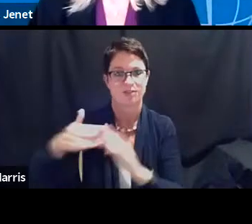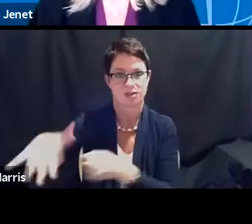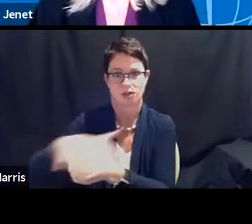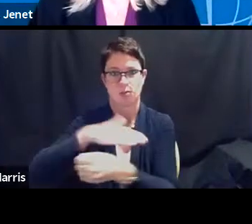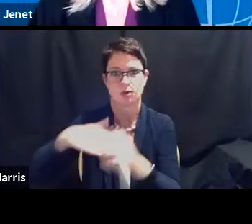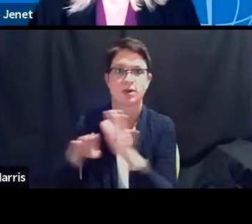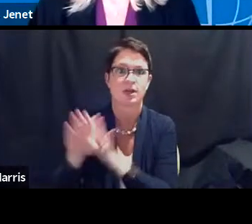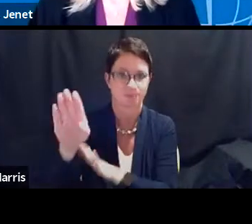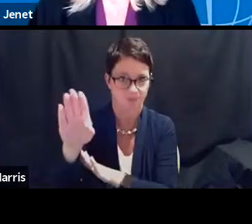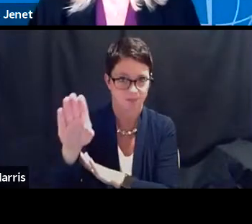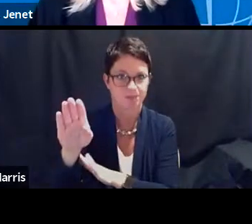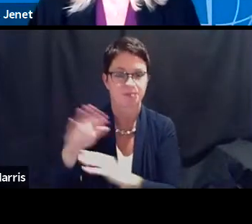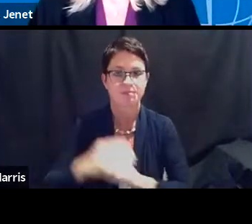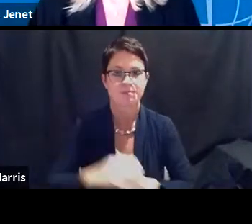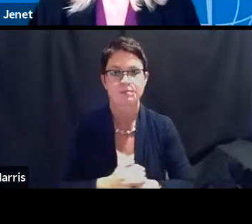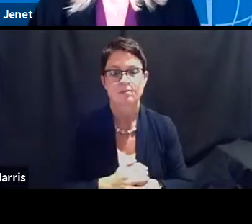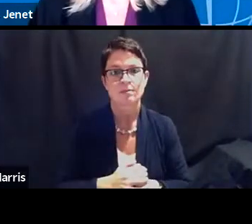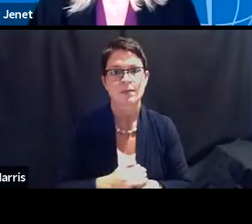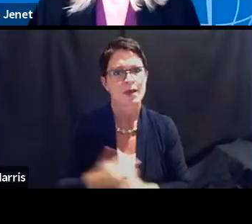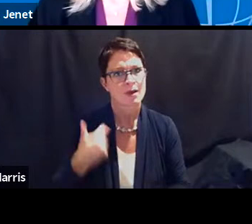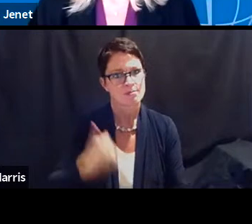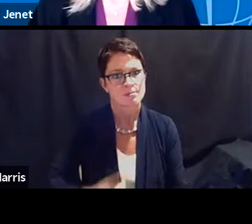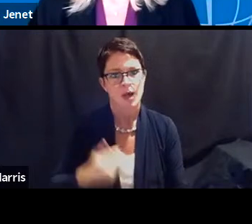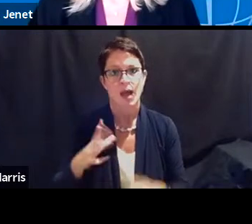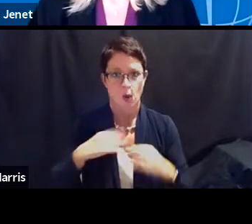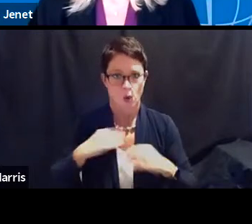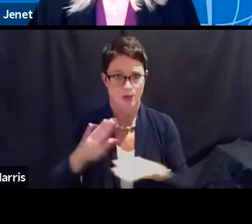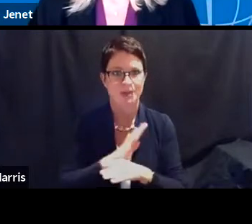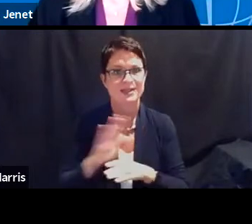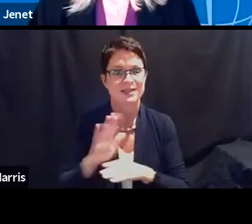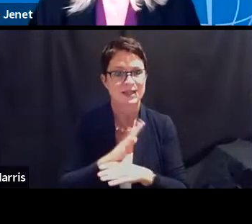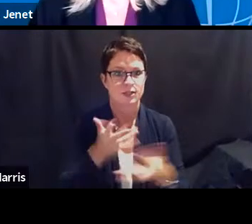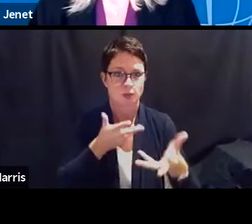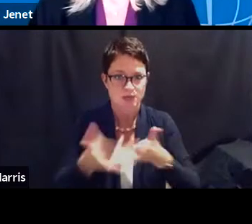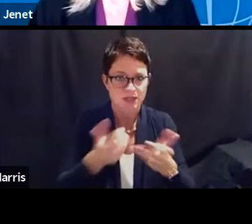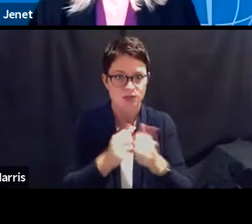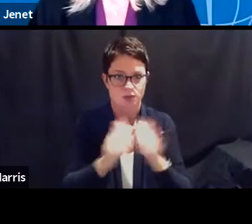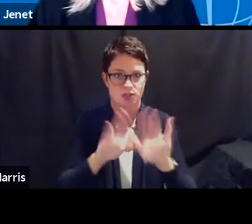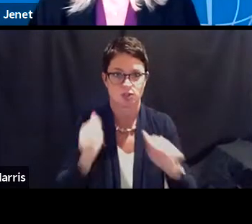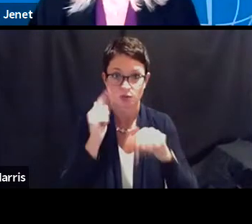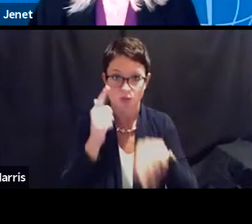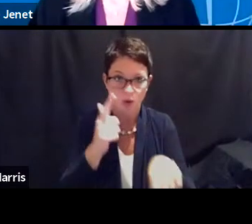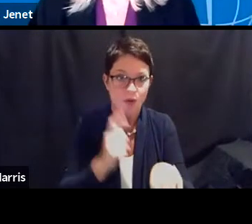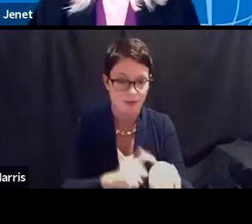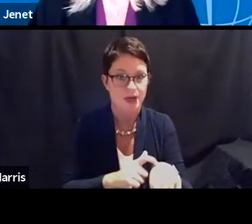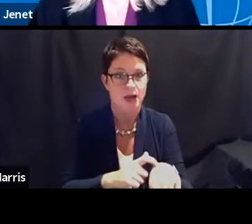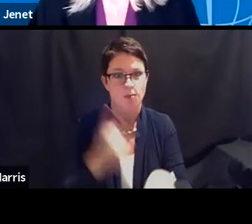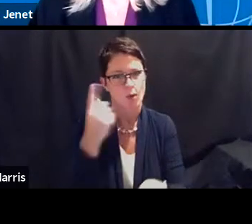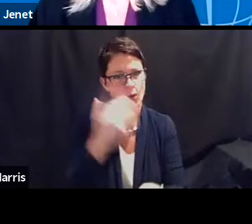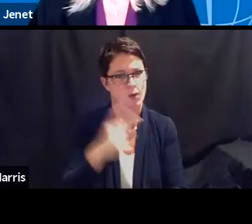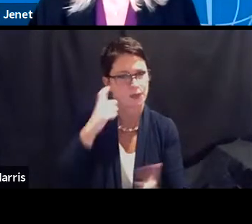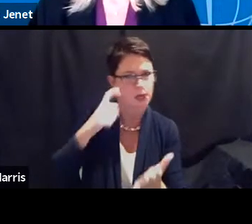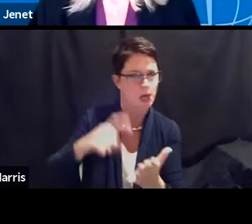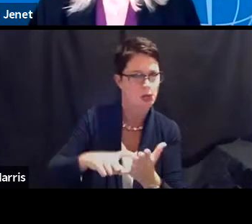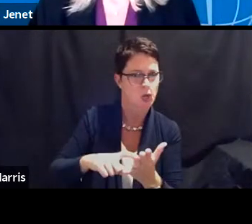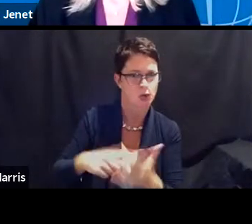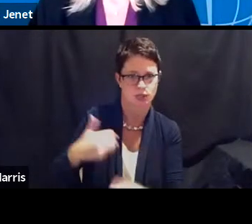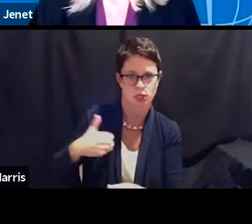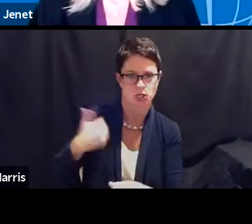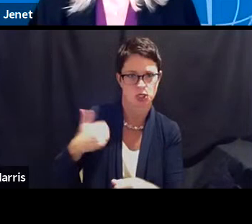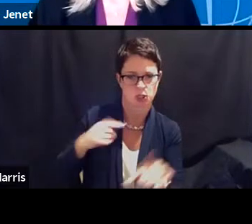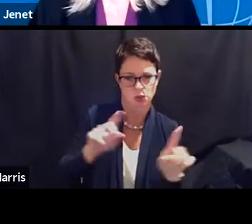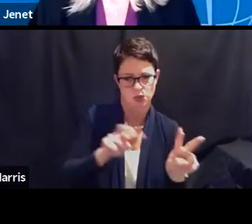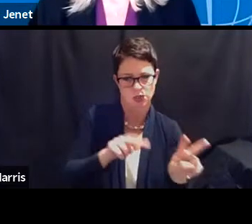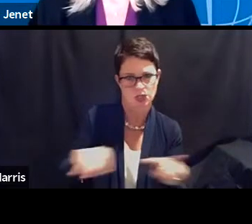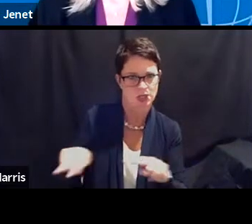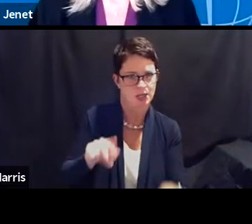community. I think that I'm a business owner who deals with the children all the time. And the one thing I'm looking at is the youth. I